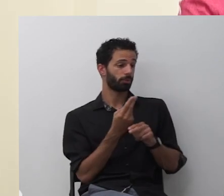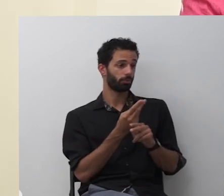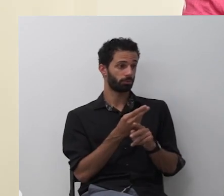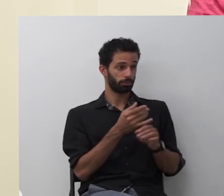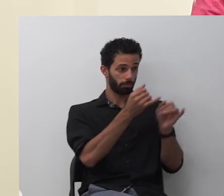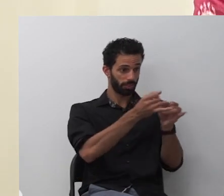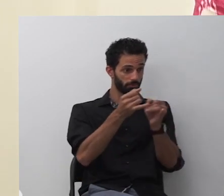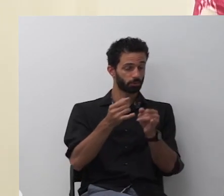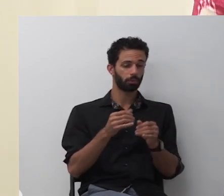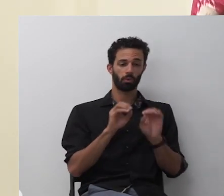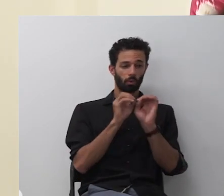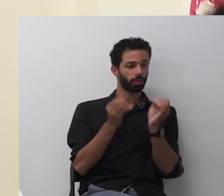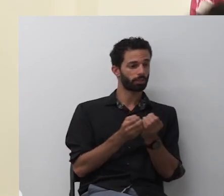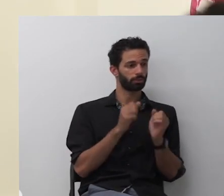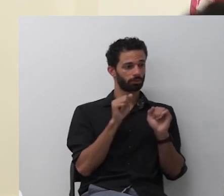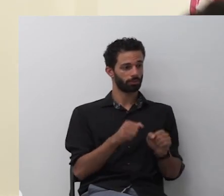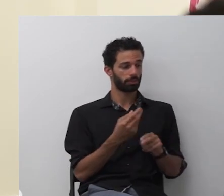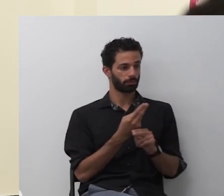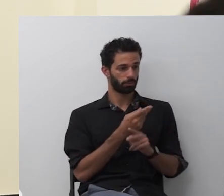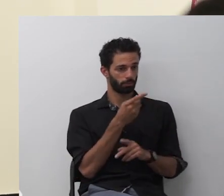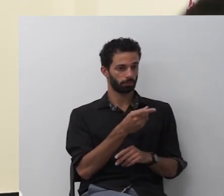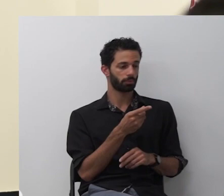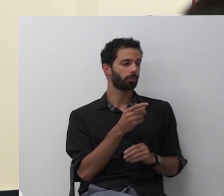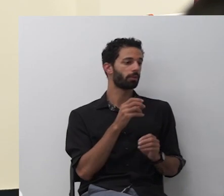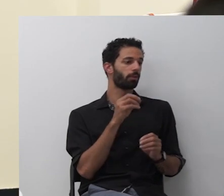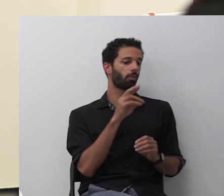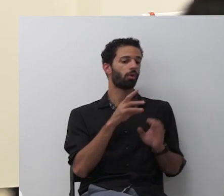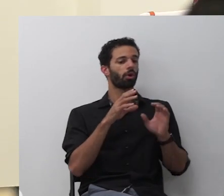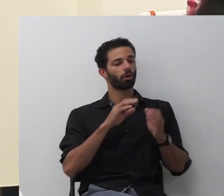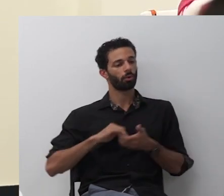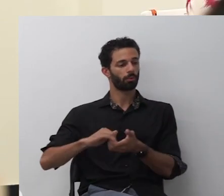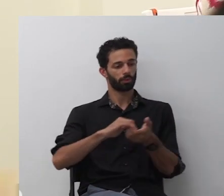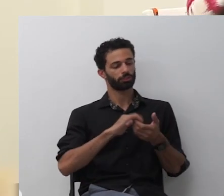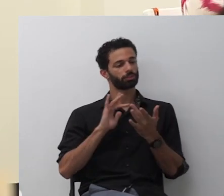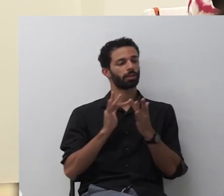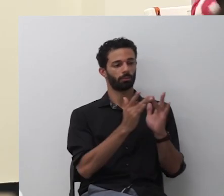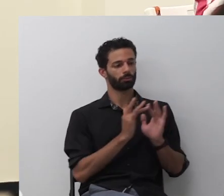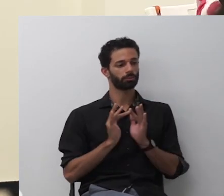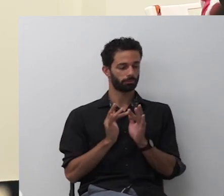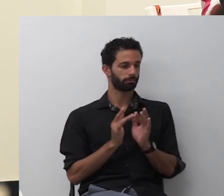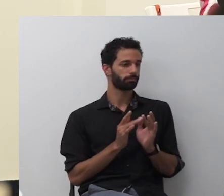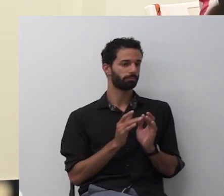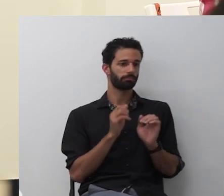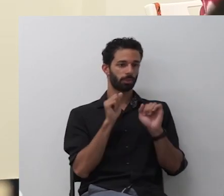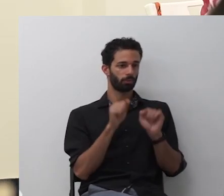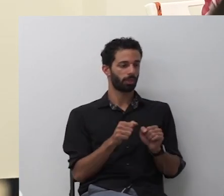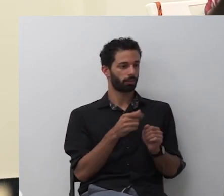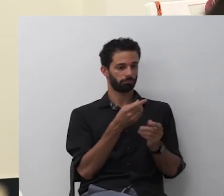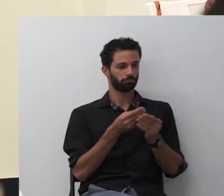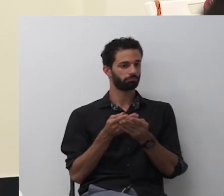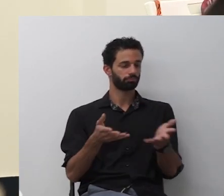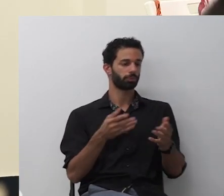be used by organizations, and it can also be used by coalitions and networks. So you can really kind of move through it on all of those